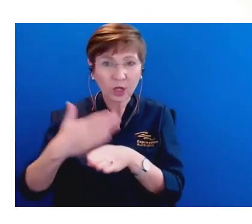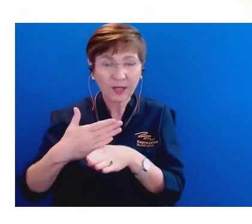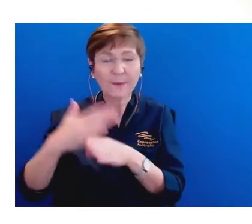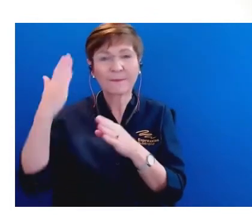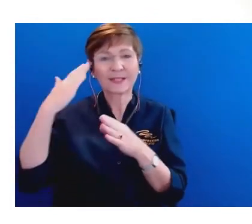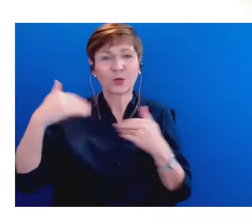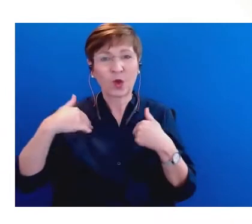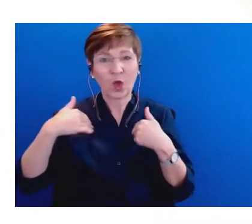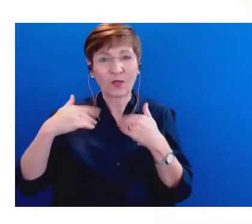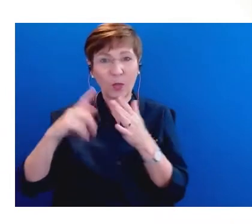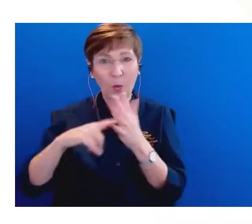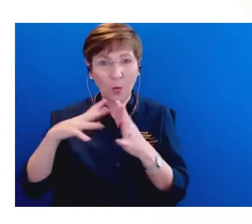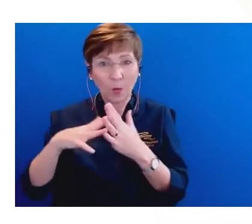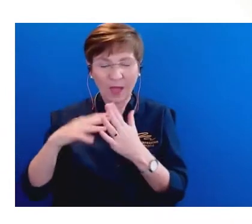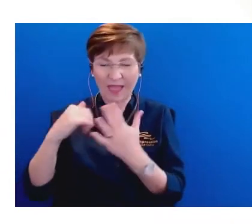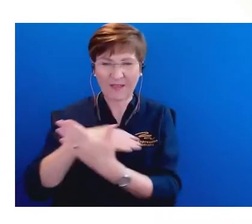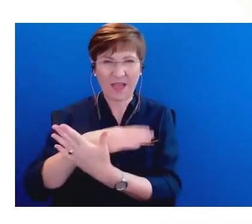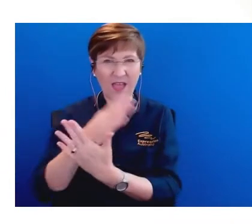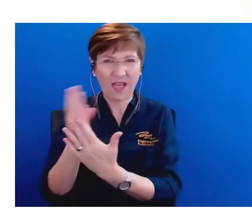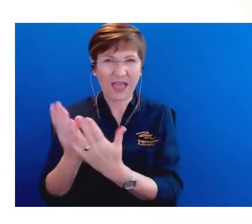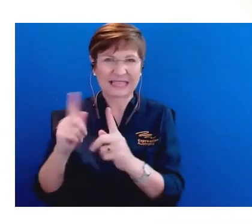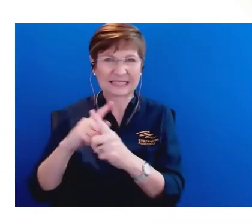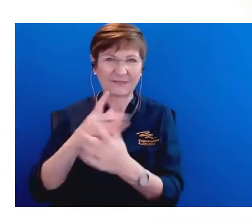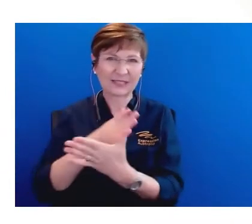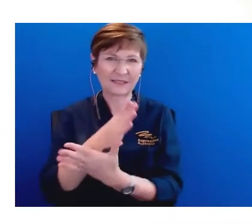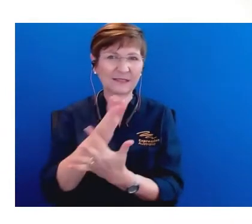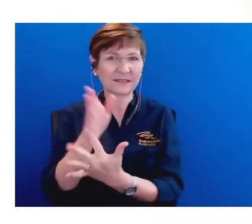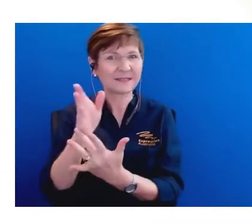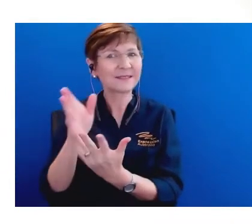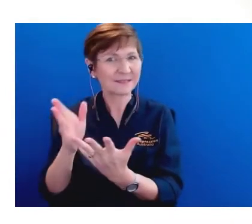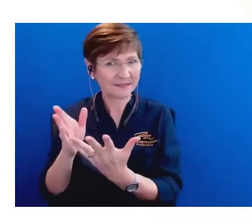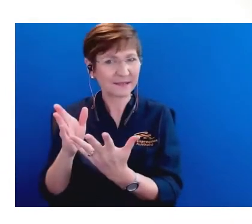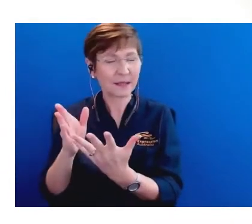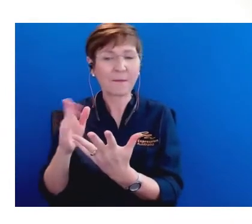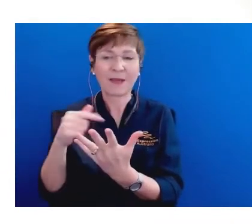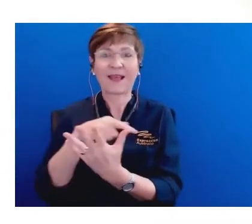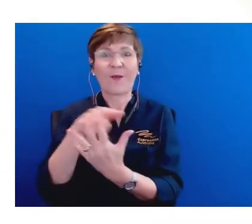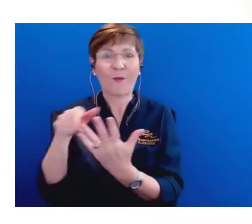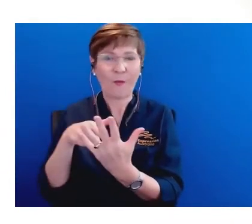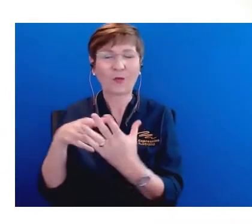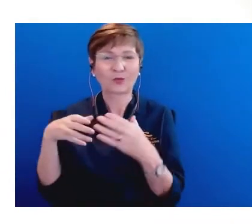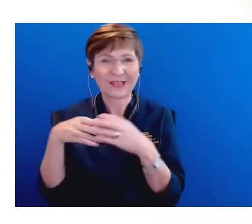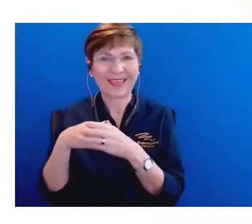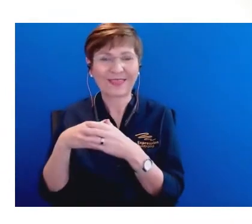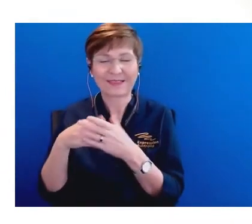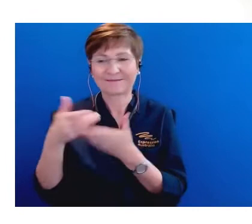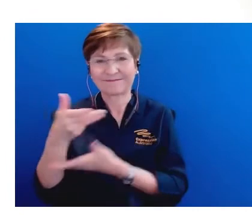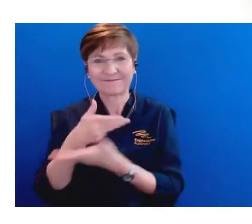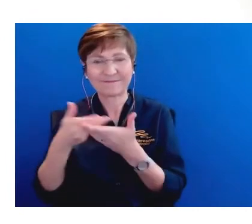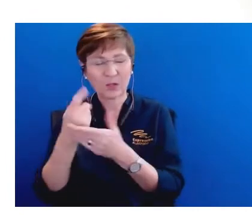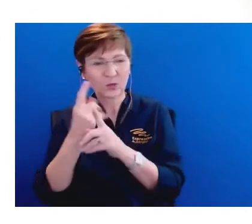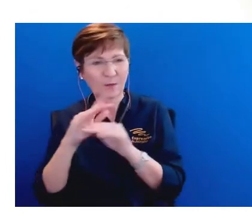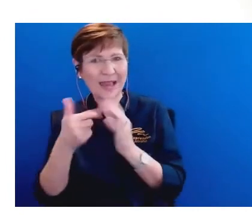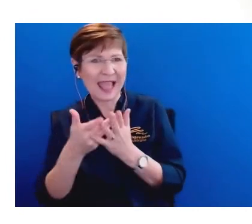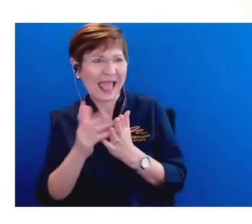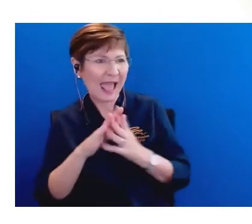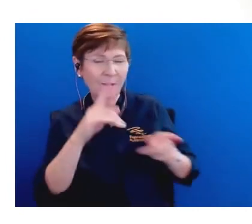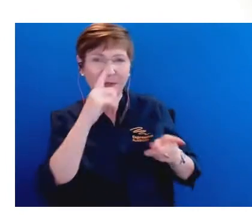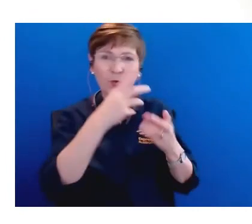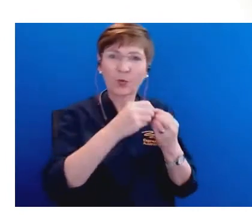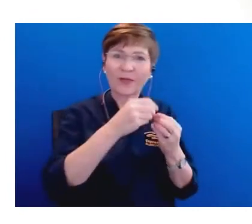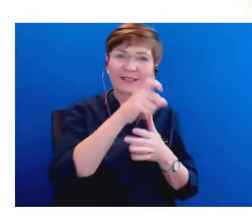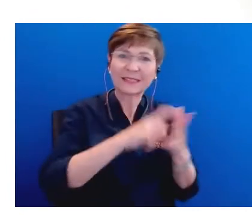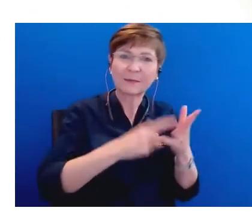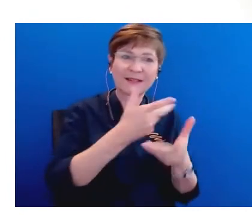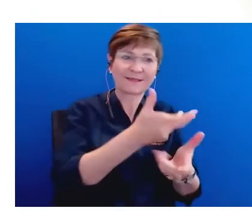law. And the theme of the research is essentially access to essential services. So things like electricity